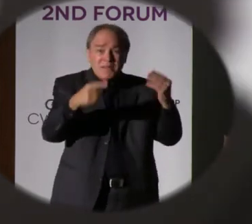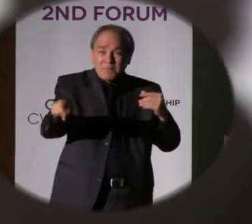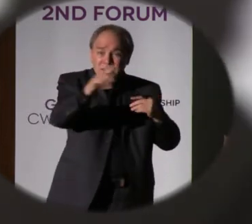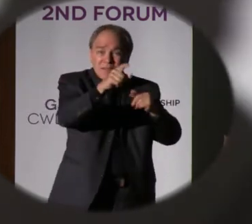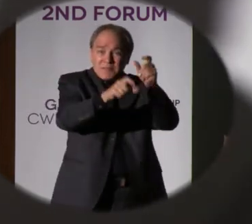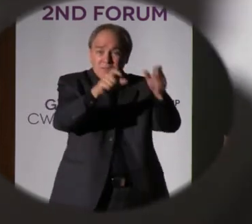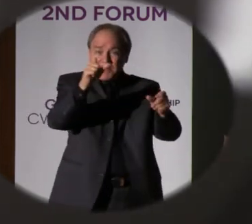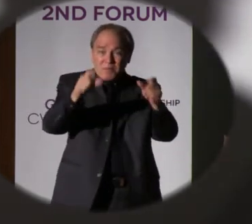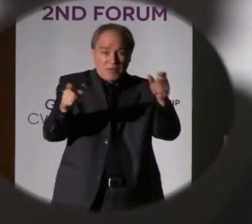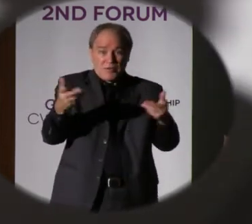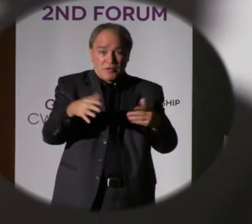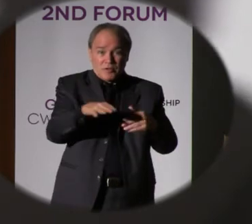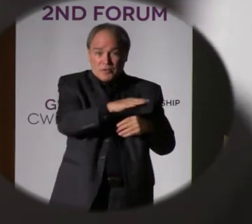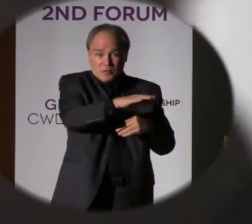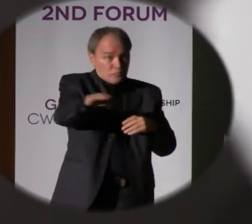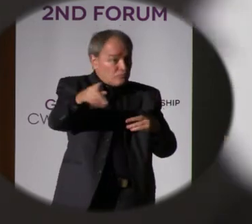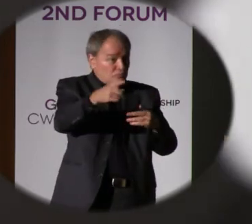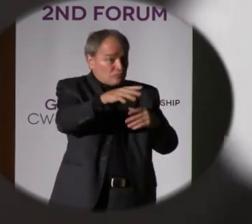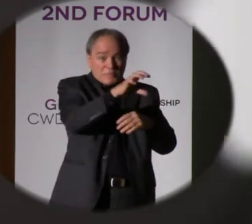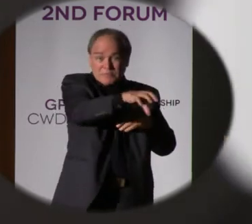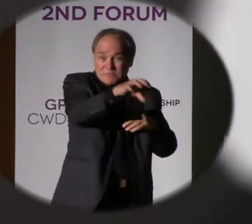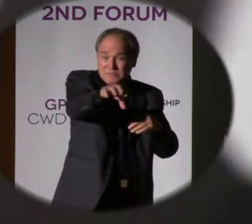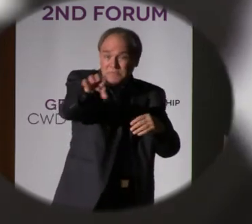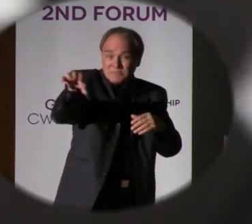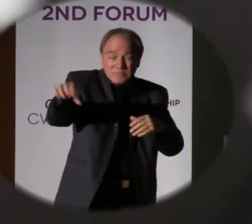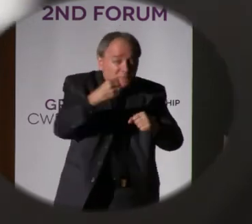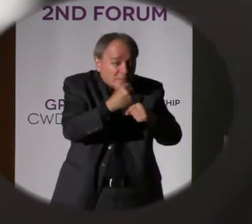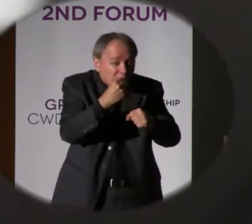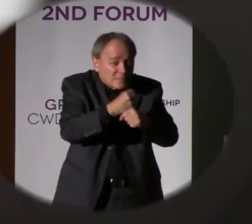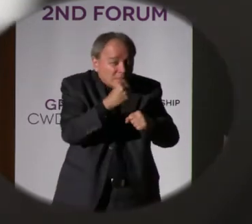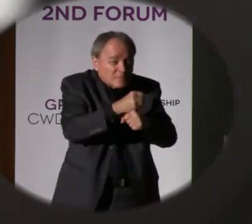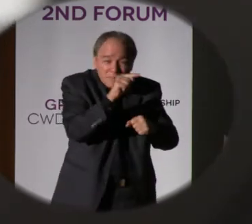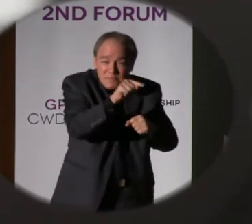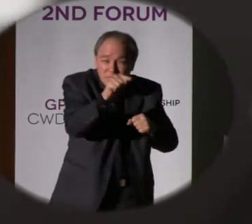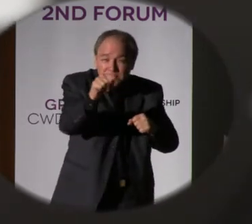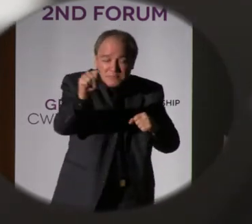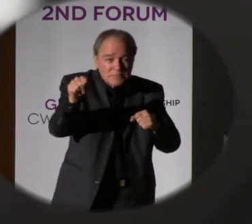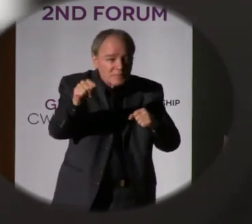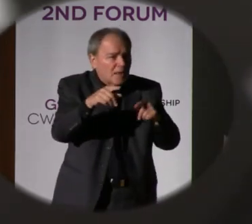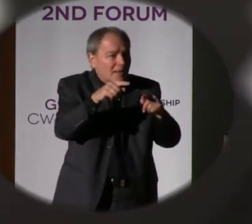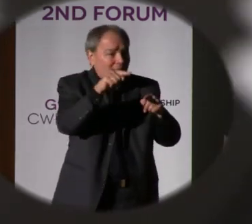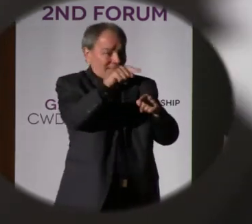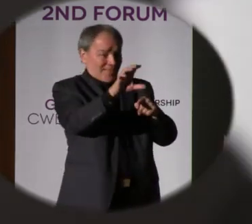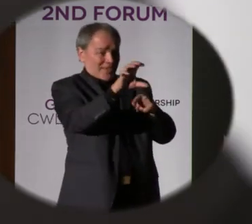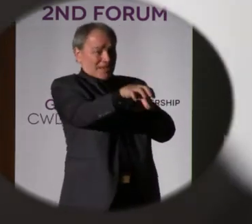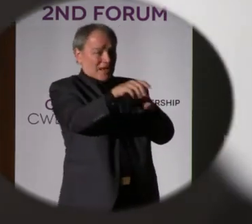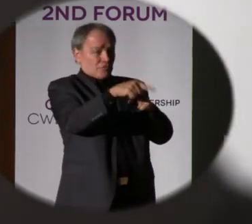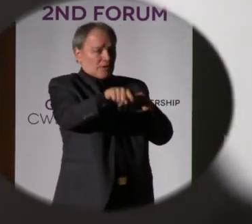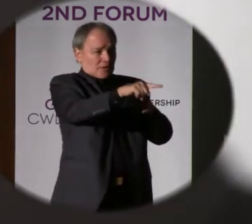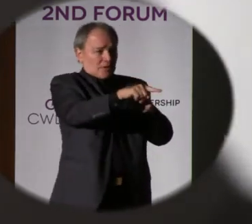at the national levels to really bring together groups, organizations,